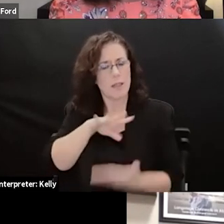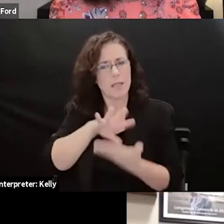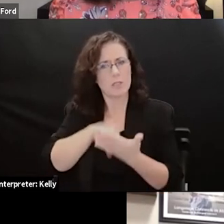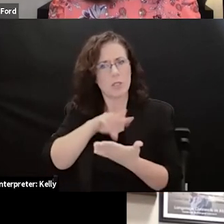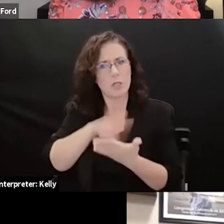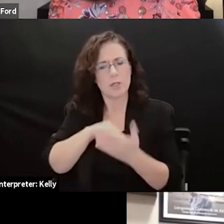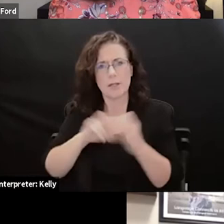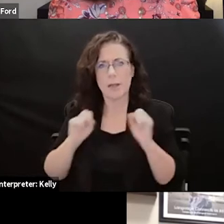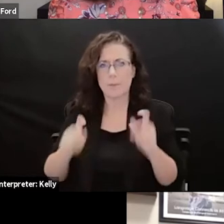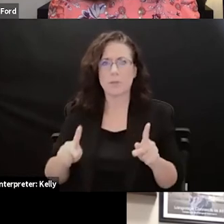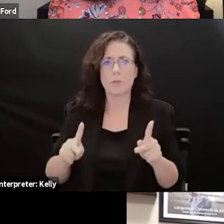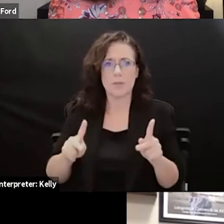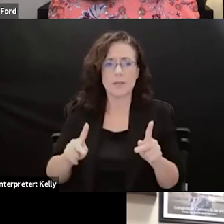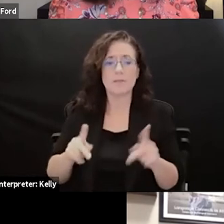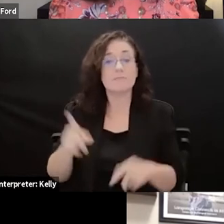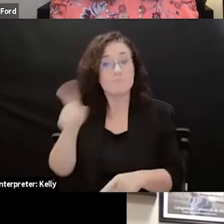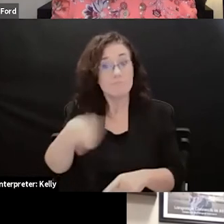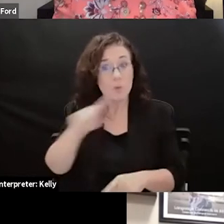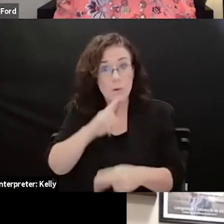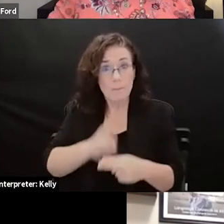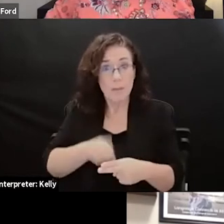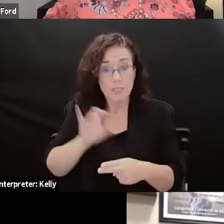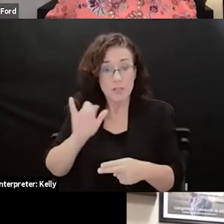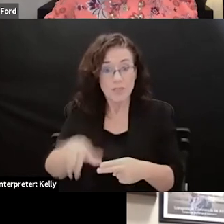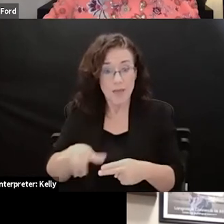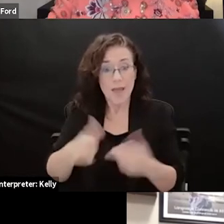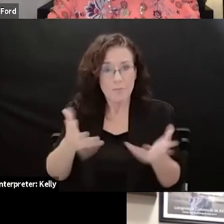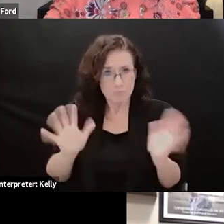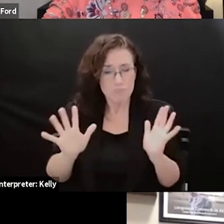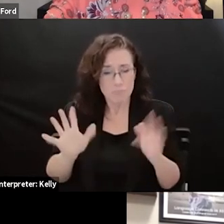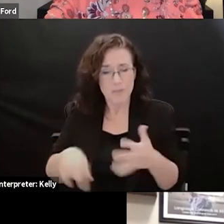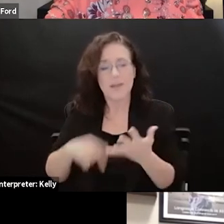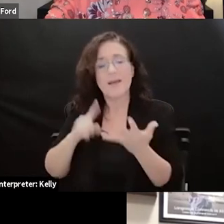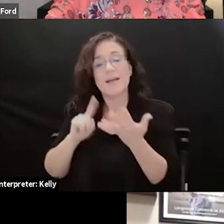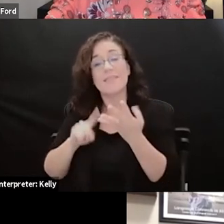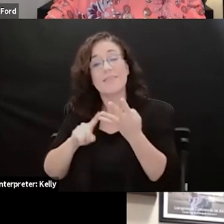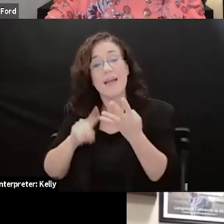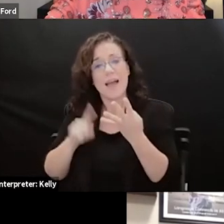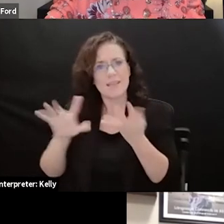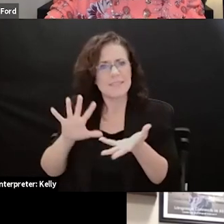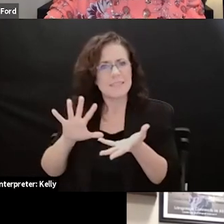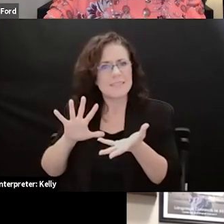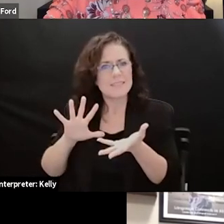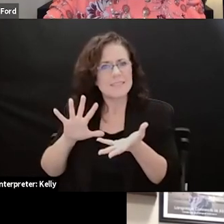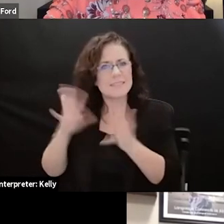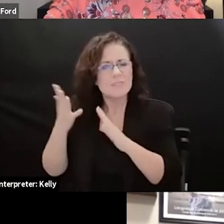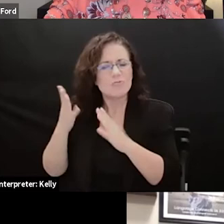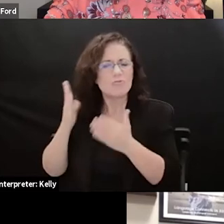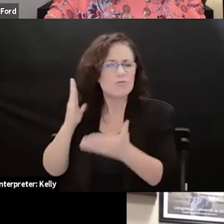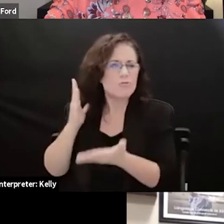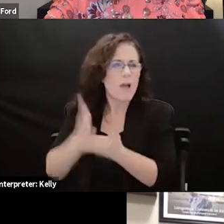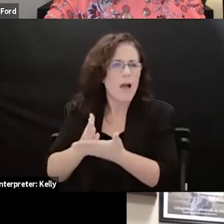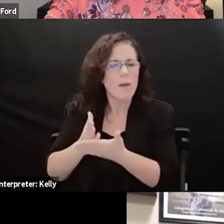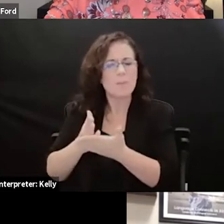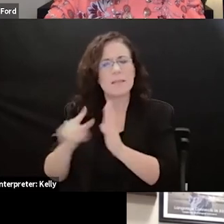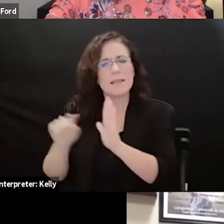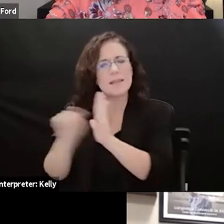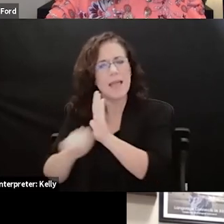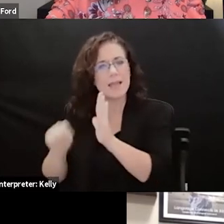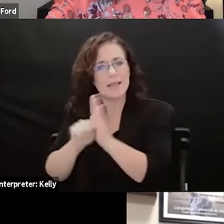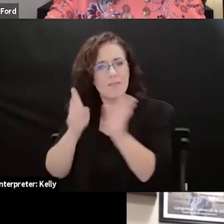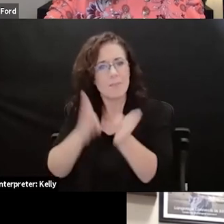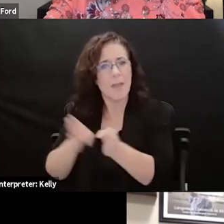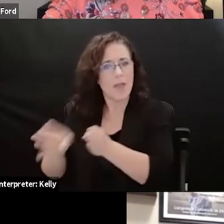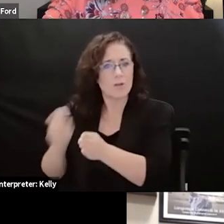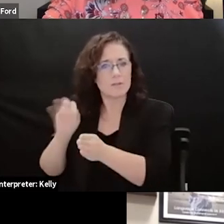by others and finally disrupt predictable patterns of student achievement and i guess because it's